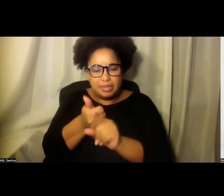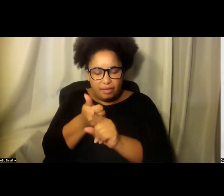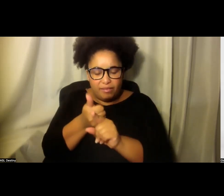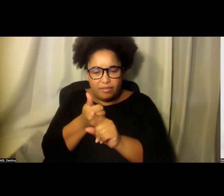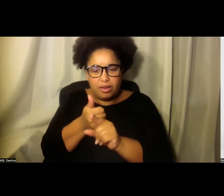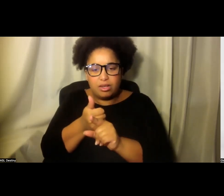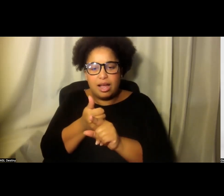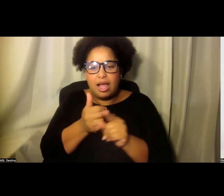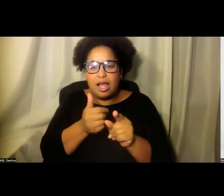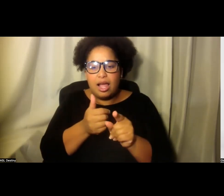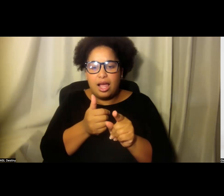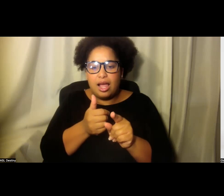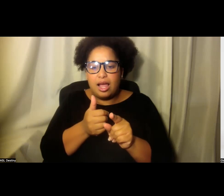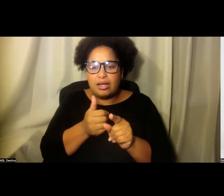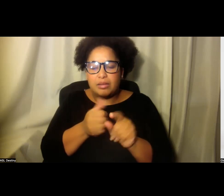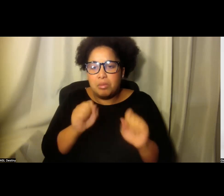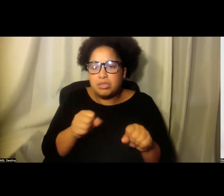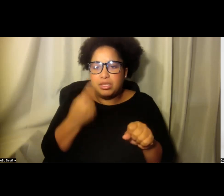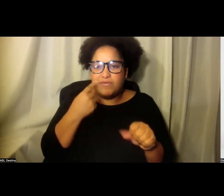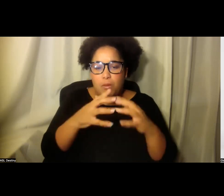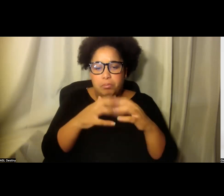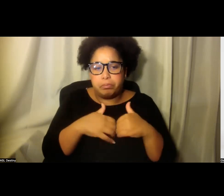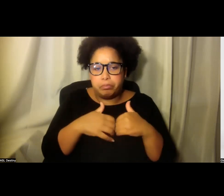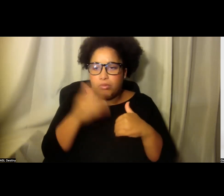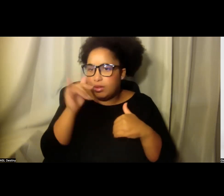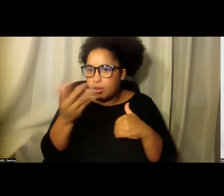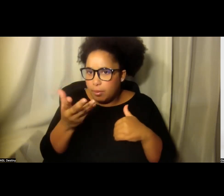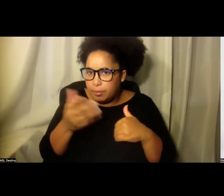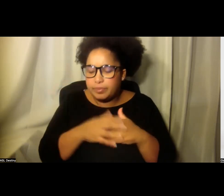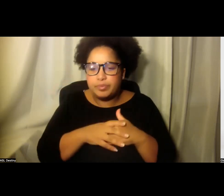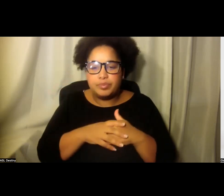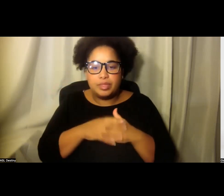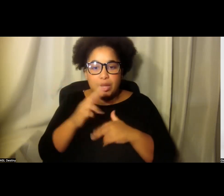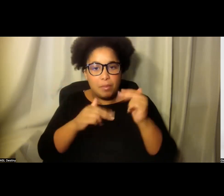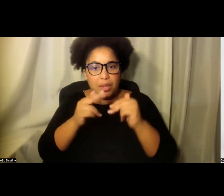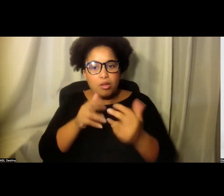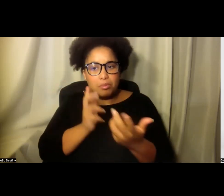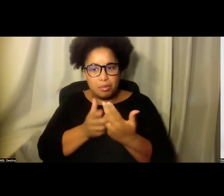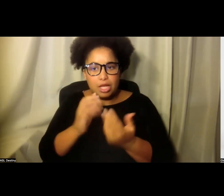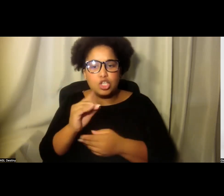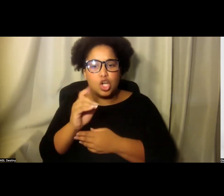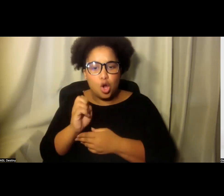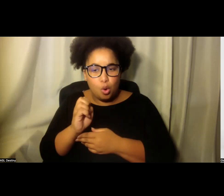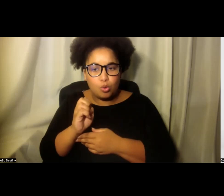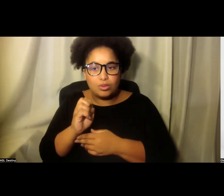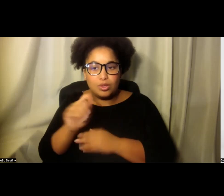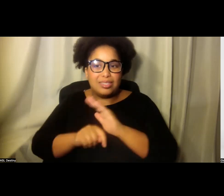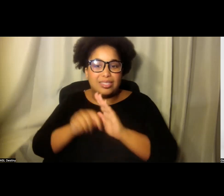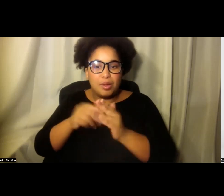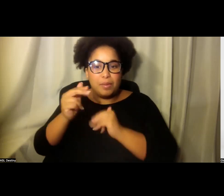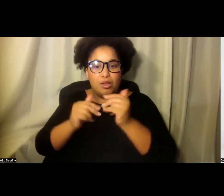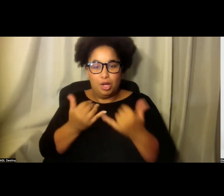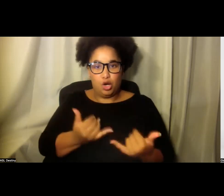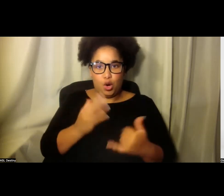their collapse possibilities. The buildings were built to the code at the time they were built, but the